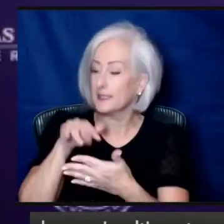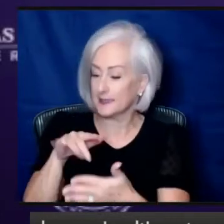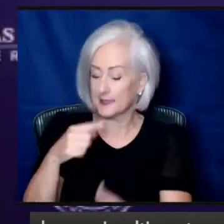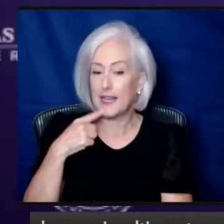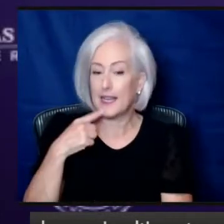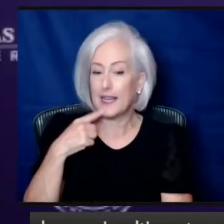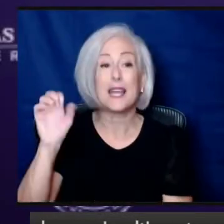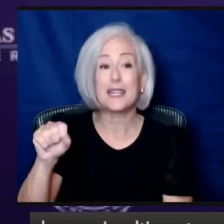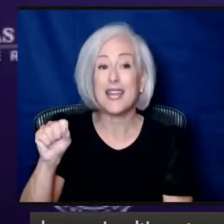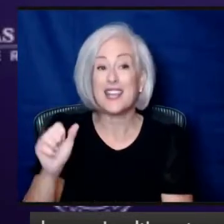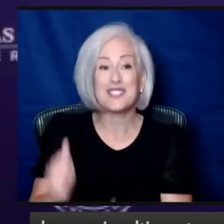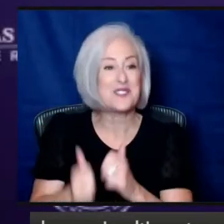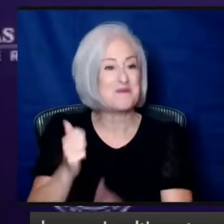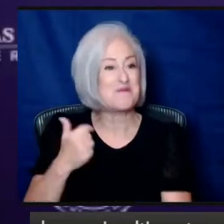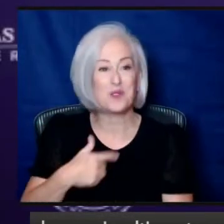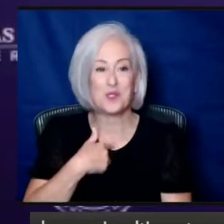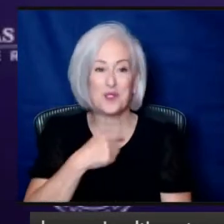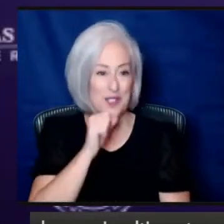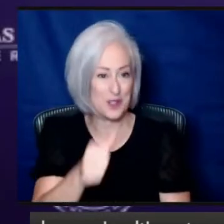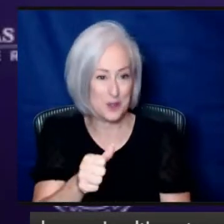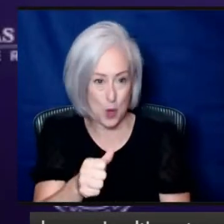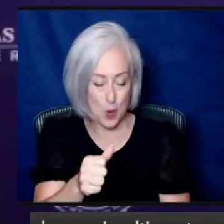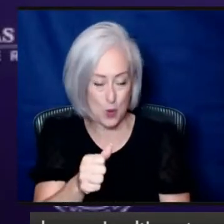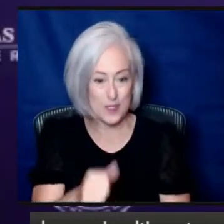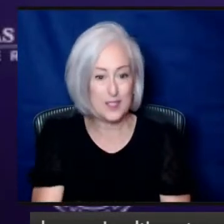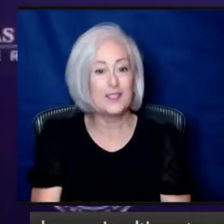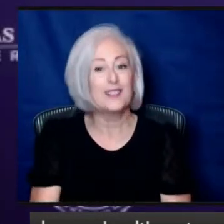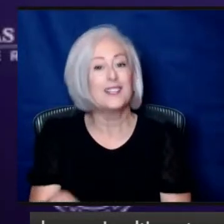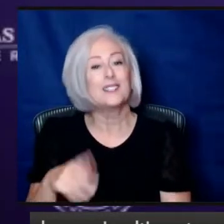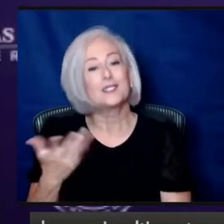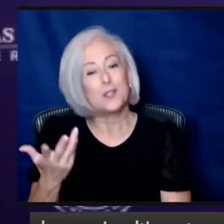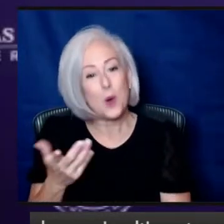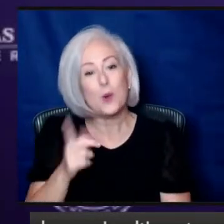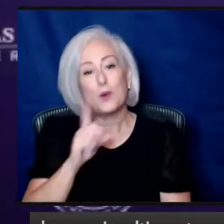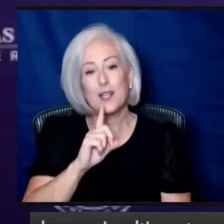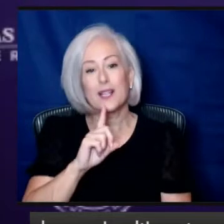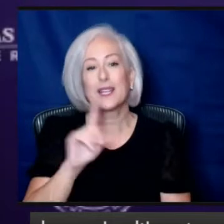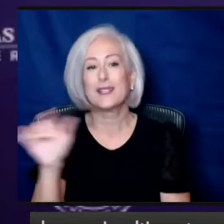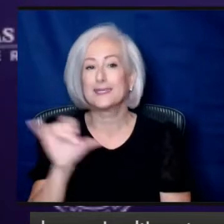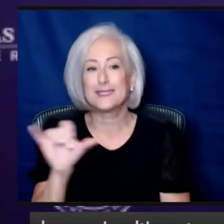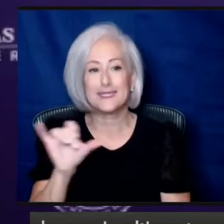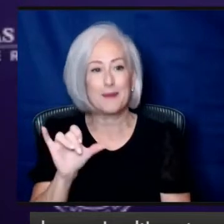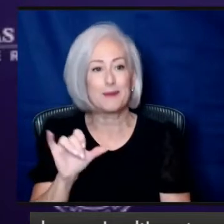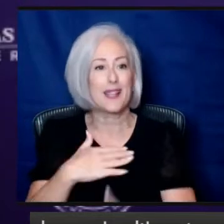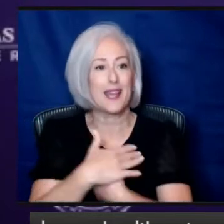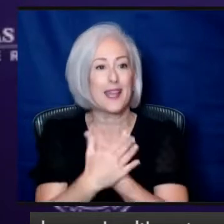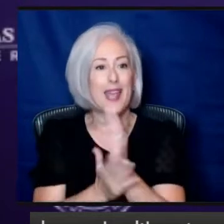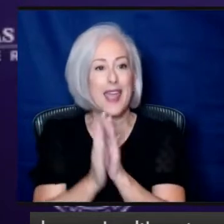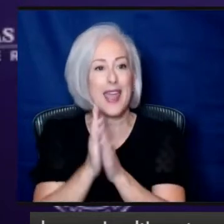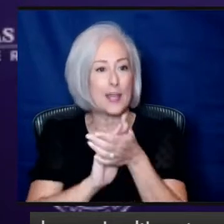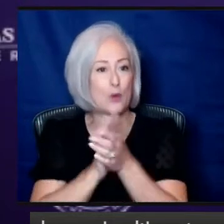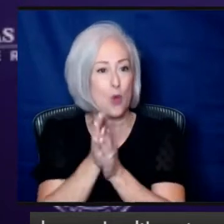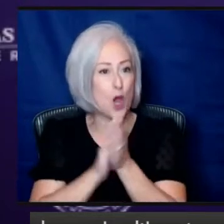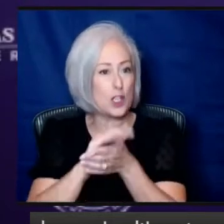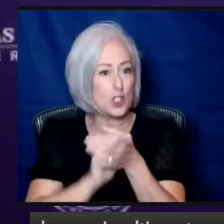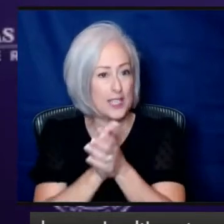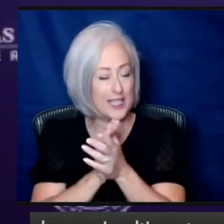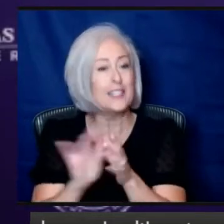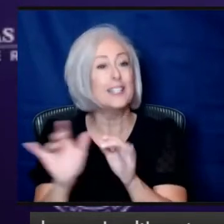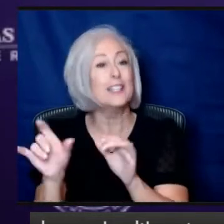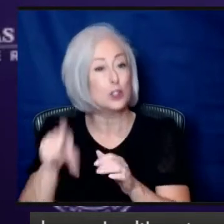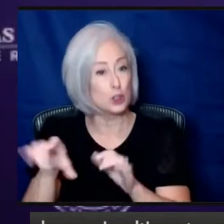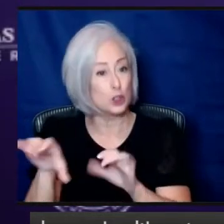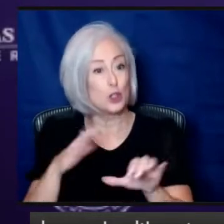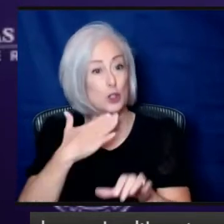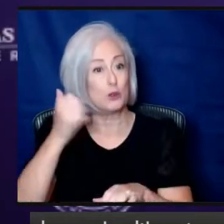of us probably aren't doing that. So I think it comes down to some of those basic hand washing and hygiene rules that we should all be doing a better job at, especially if we have